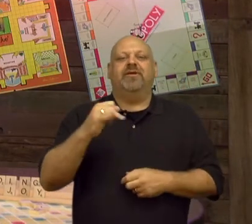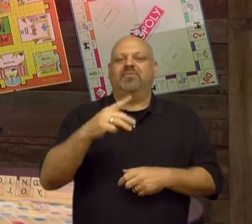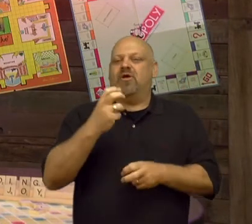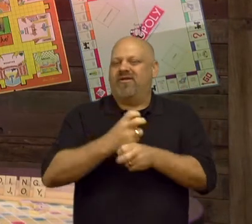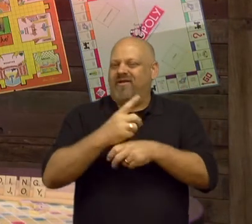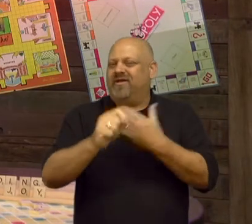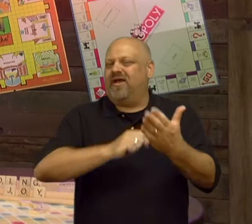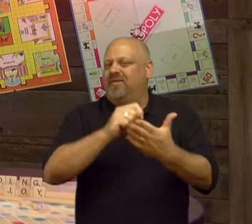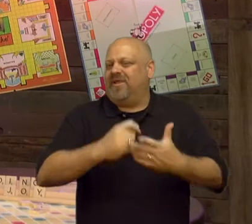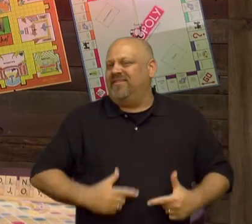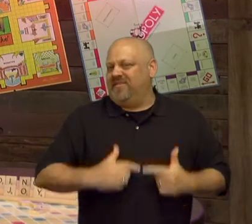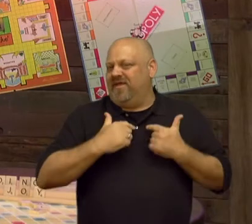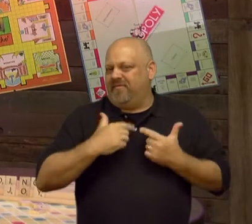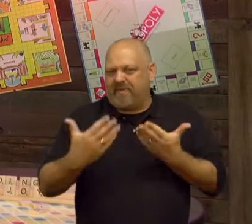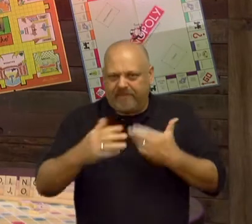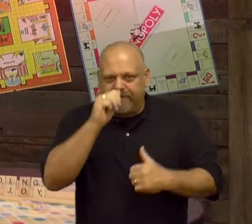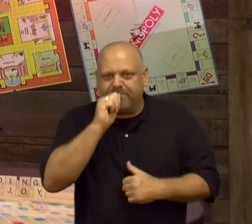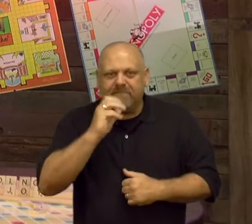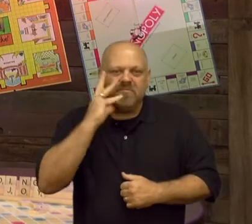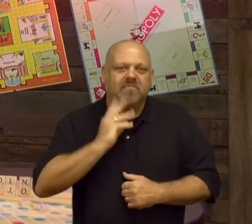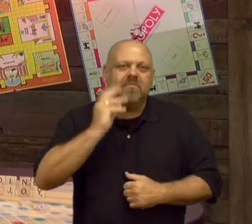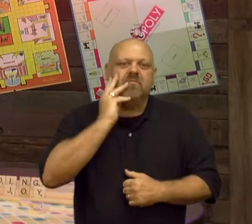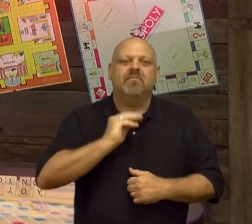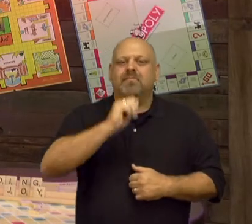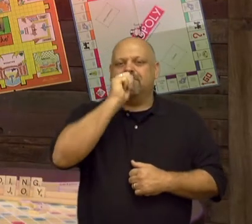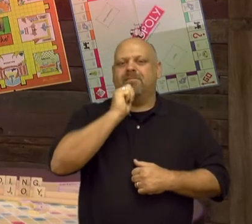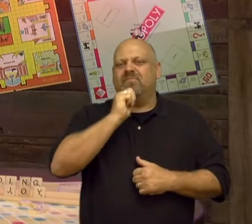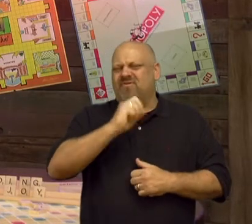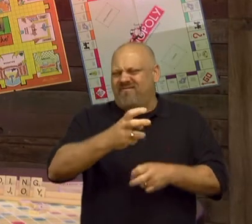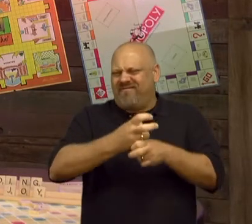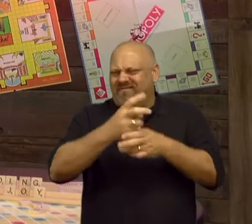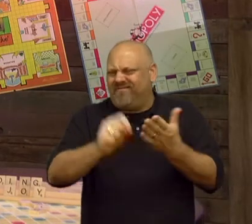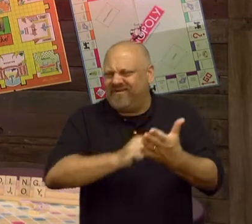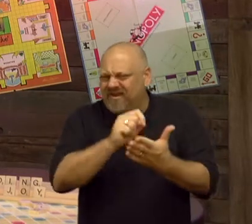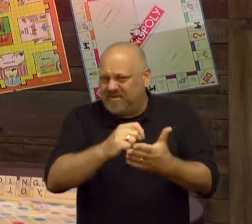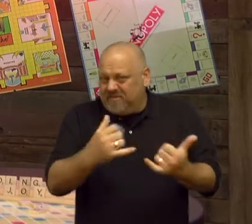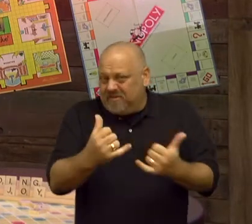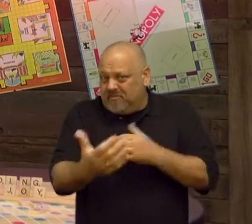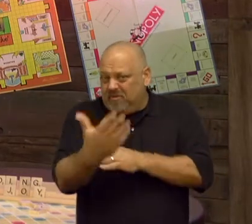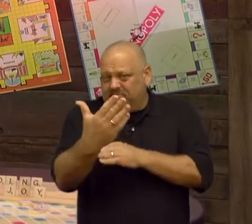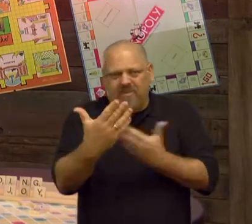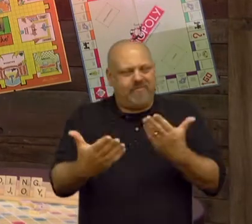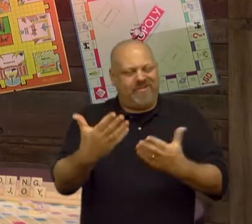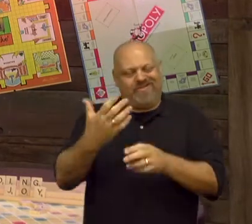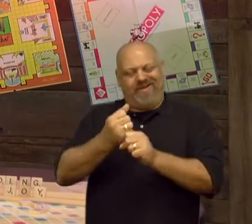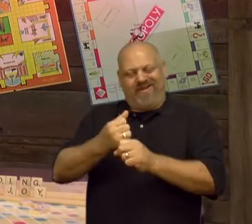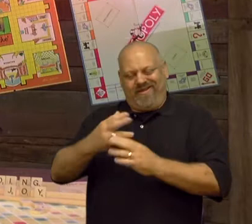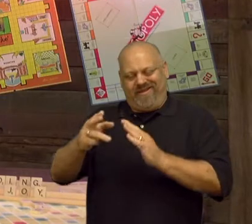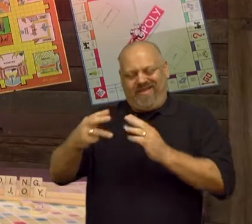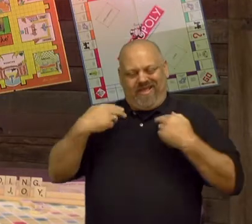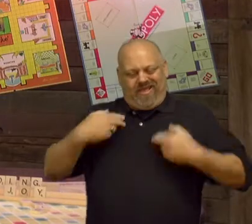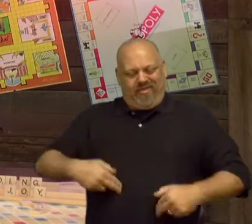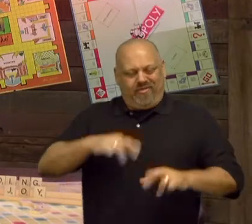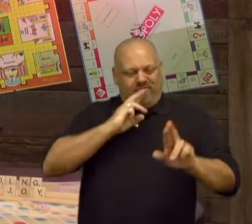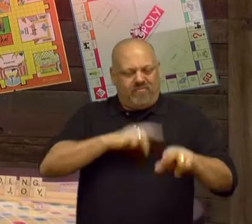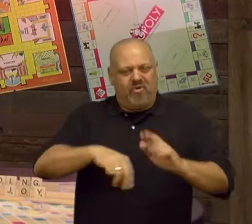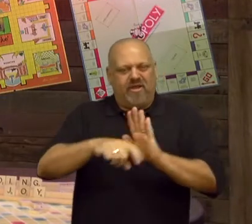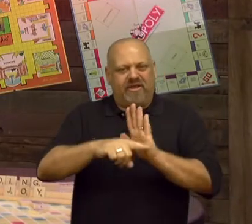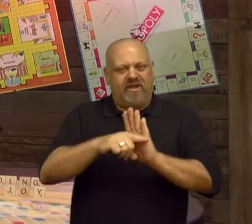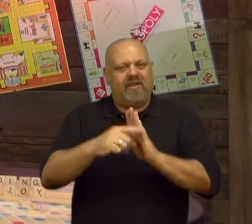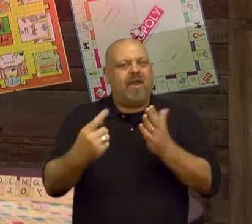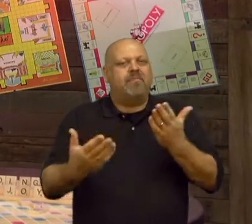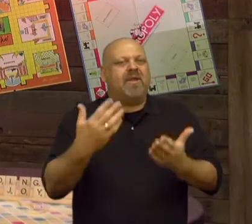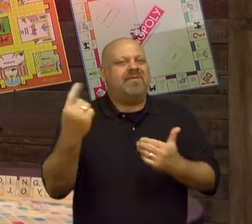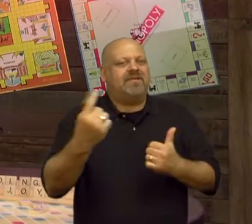hardships of life. Maybe you're going through a hardship this morning. Maybe you've received a negative health report. Maybe there's